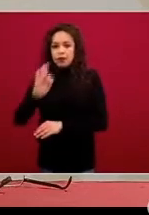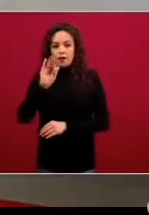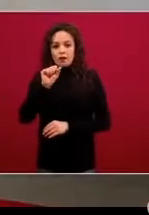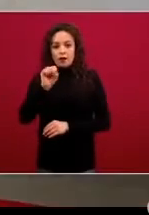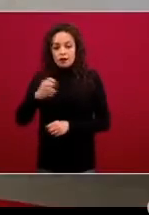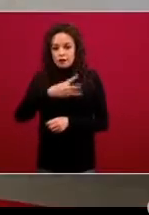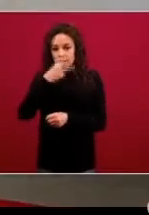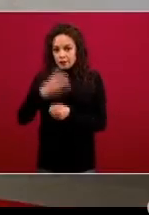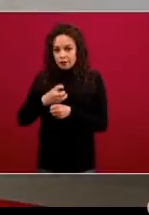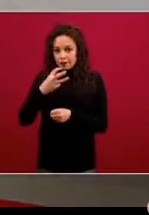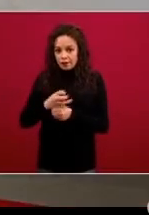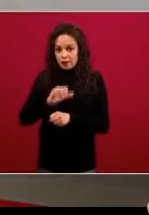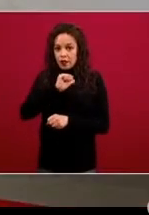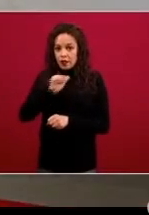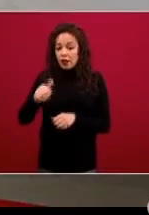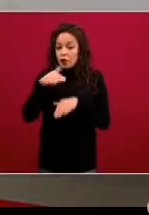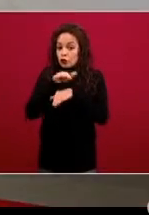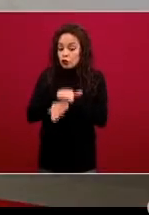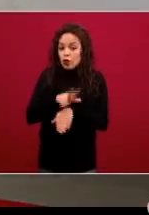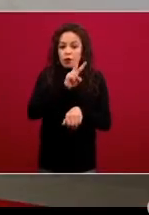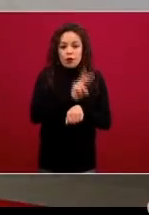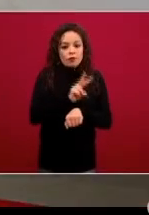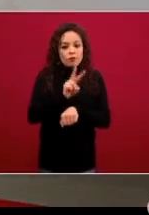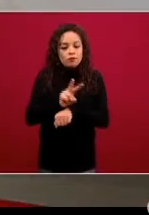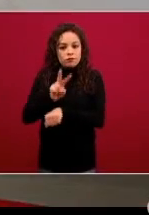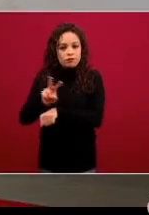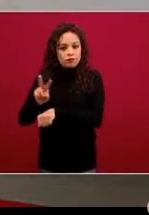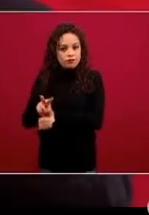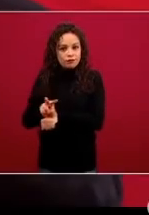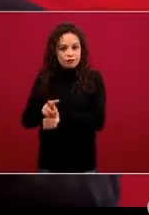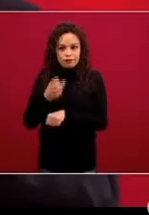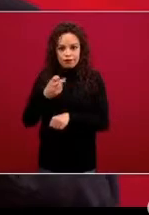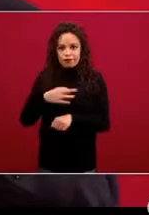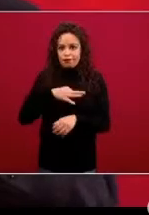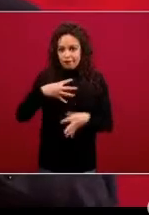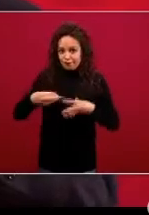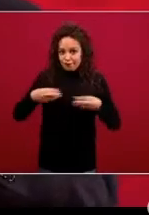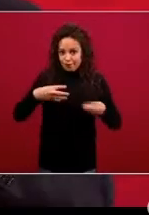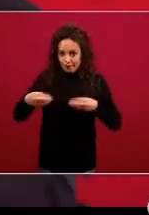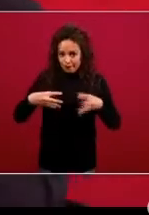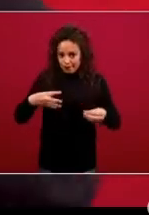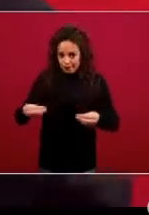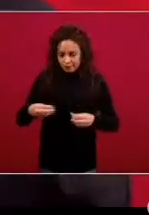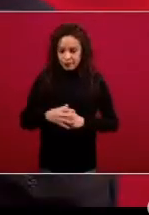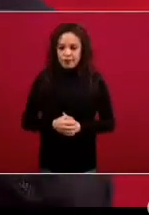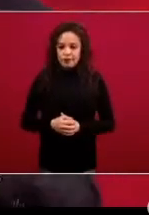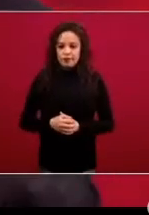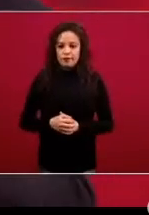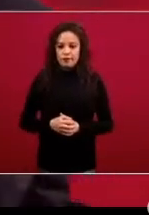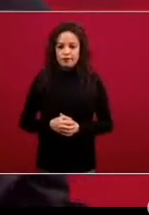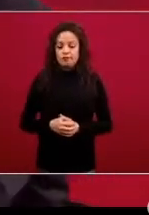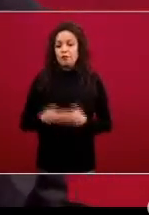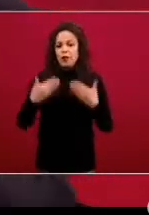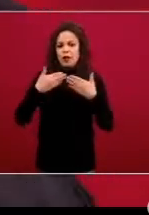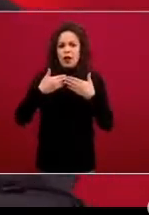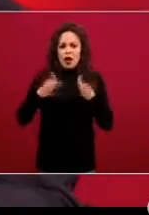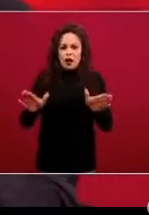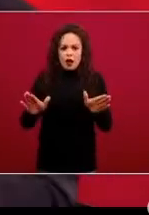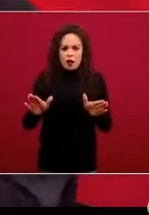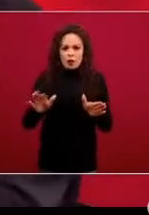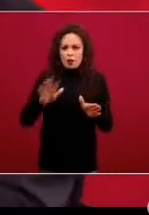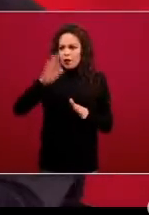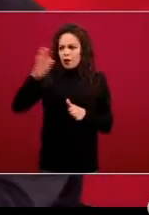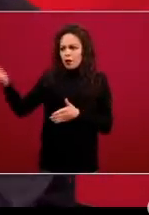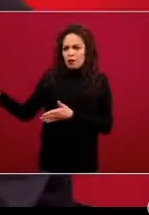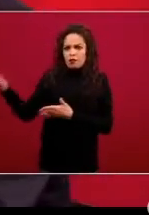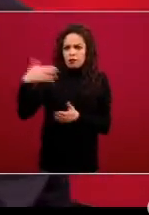transition process from phase 2 to phase 3. Remember, in the beginning